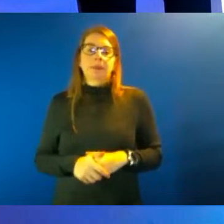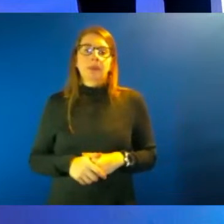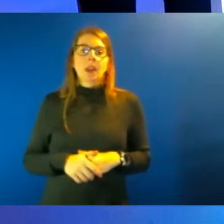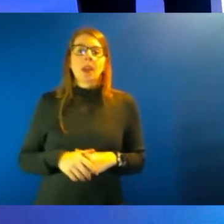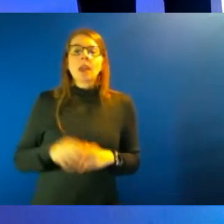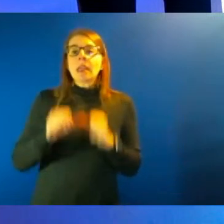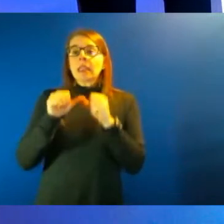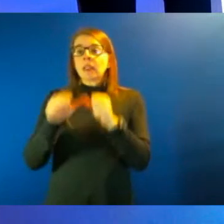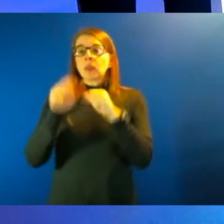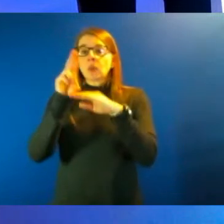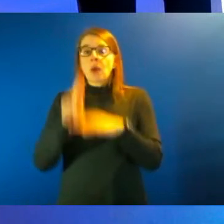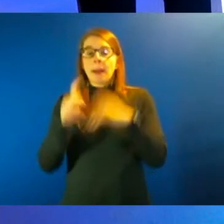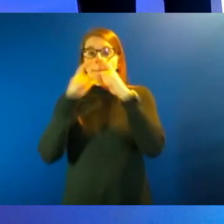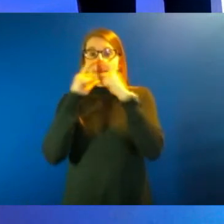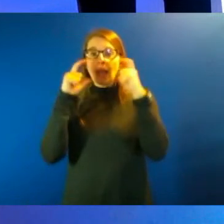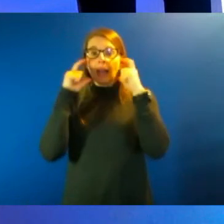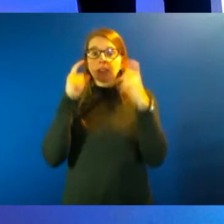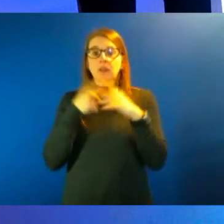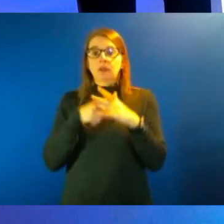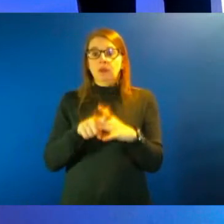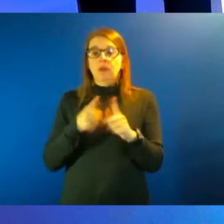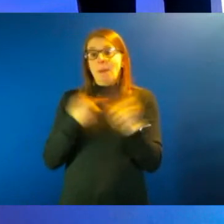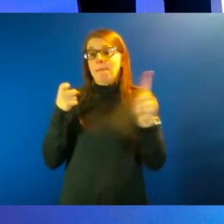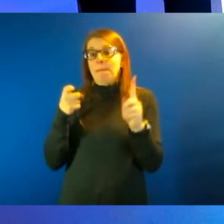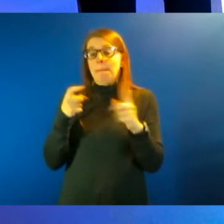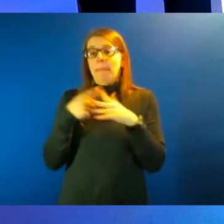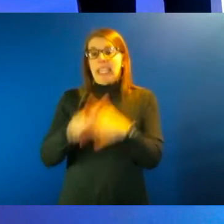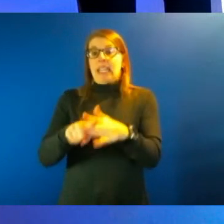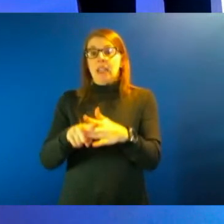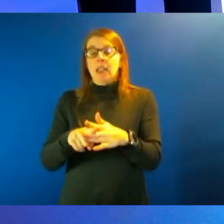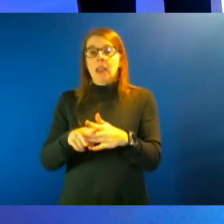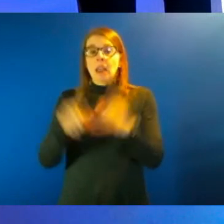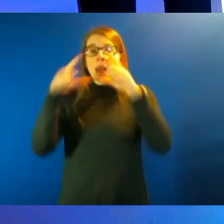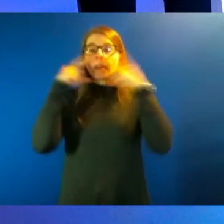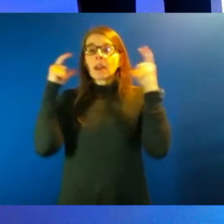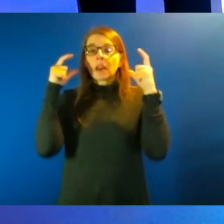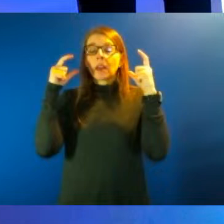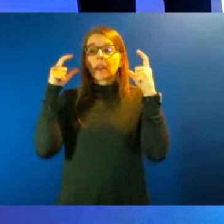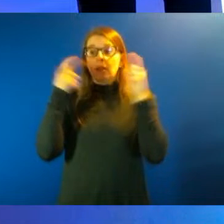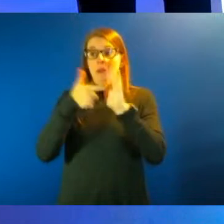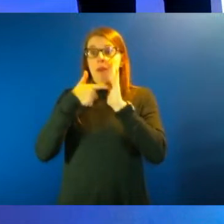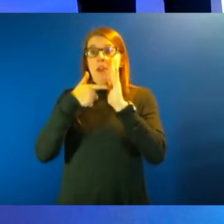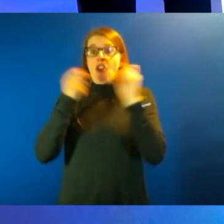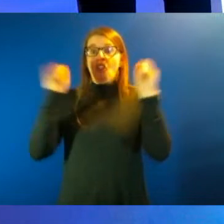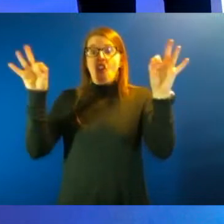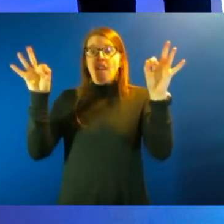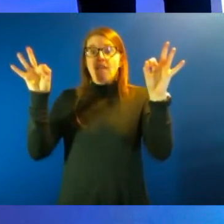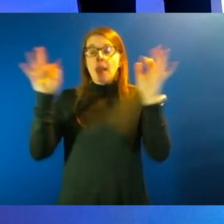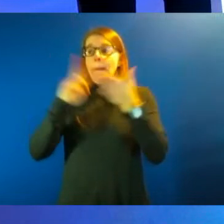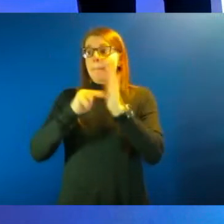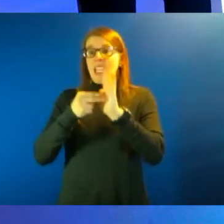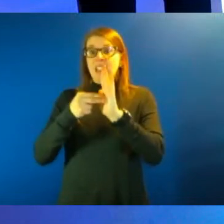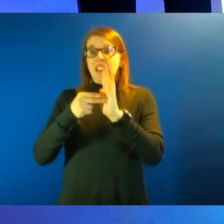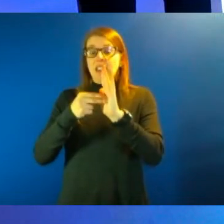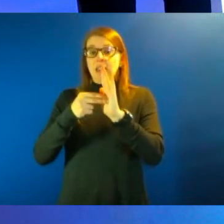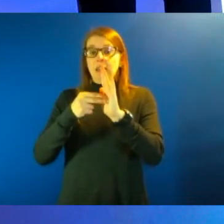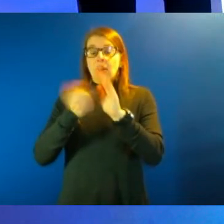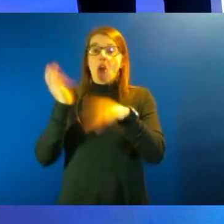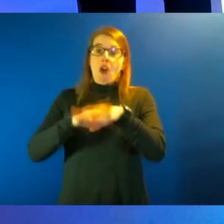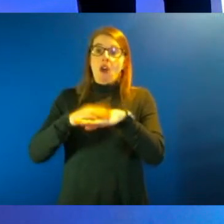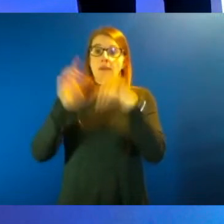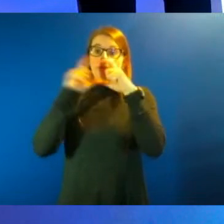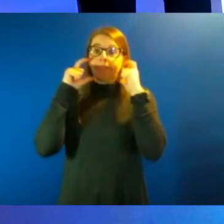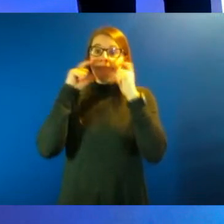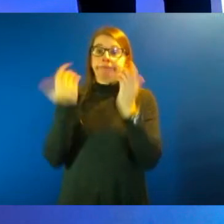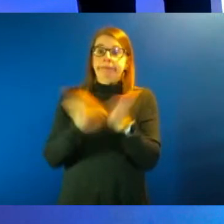the beginning, you know how we all just put on masks because that's what we were doing, but then to lift the mask mandate, then have to go back on again. I mean, do you think it's one of those things that we get comfortable not wearing